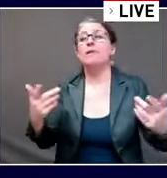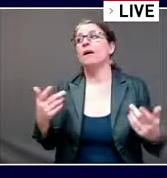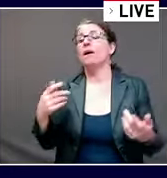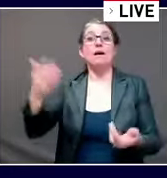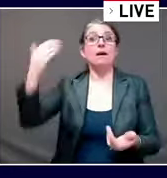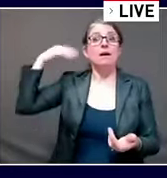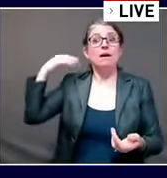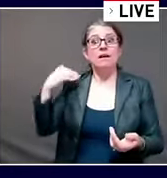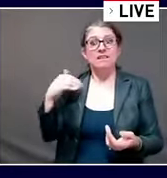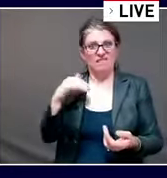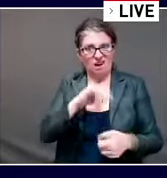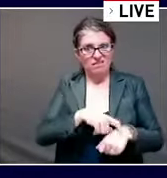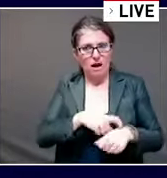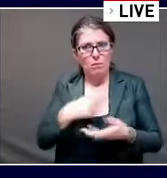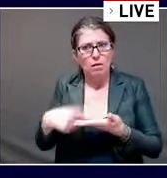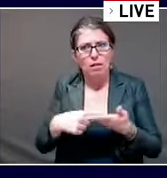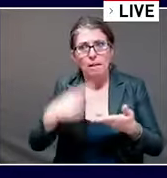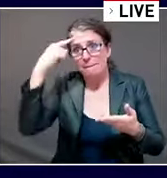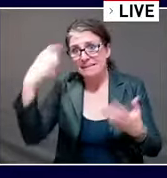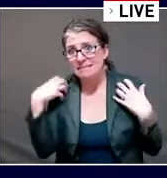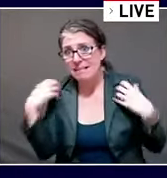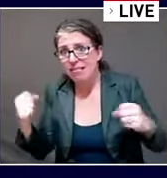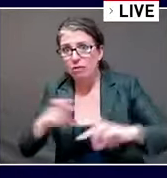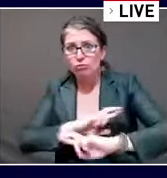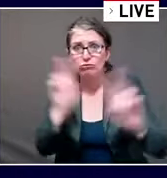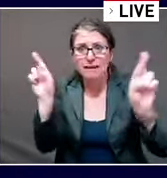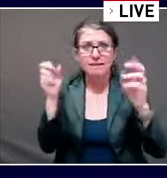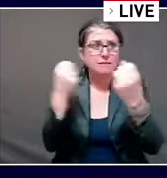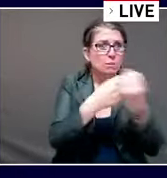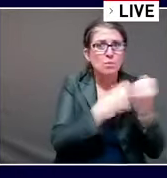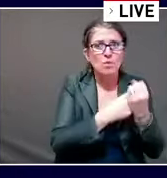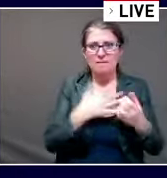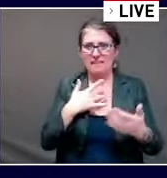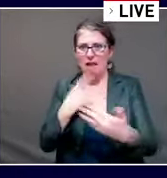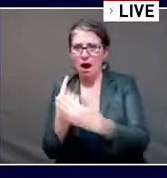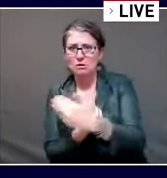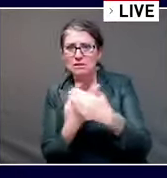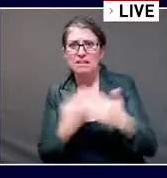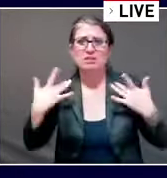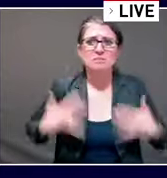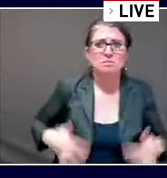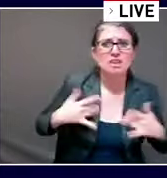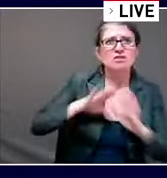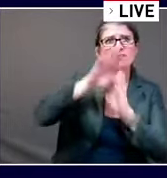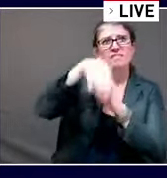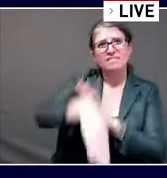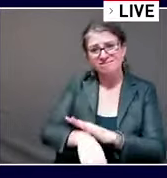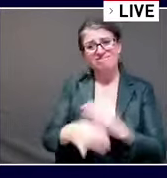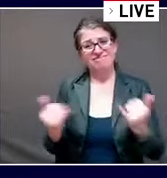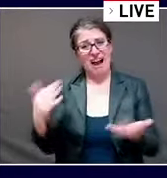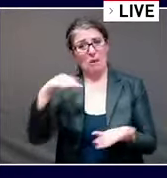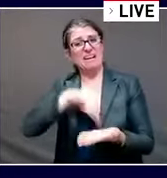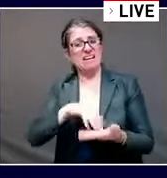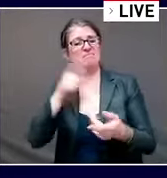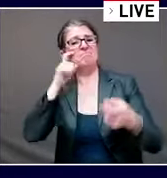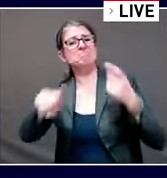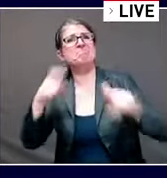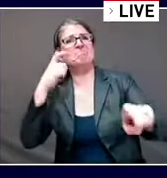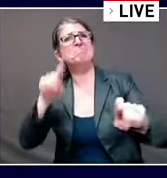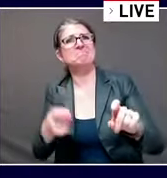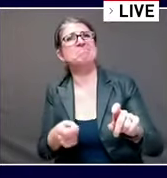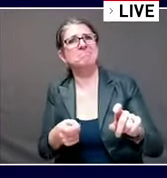providers. Now is the time more than ever for you, if you are grappling with these challenges, to reach out